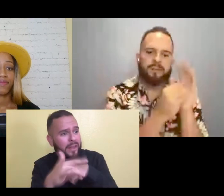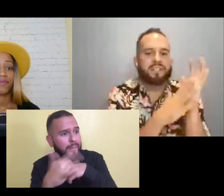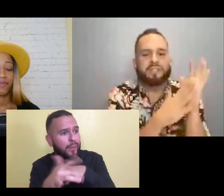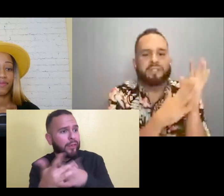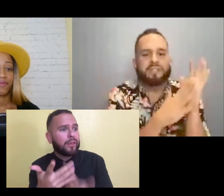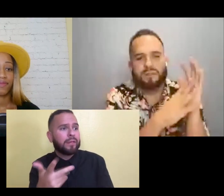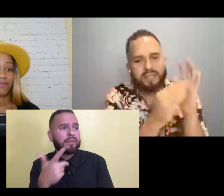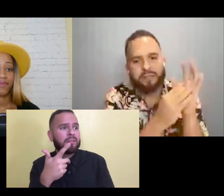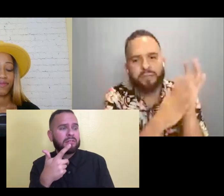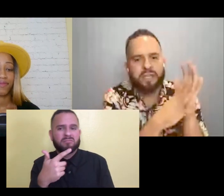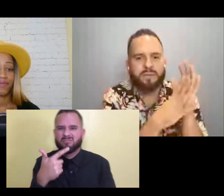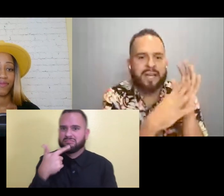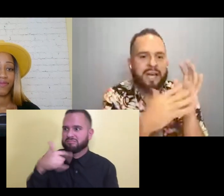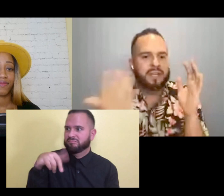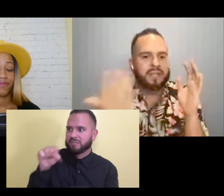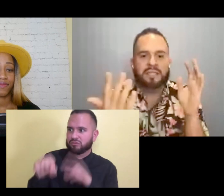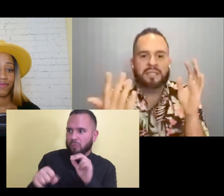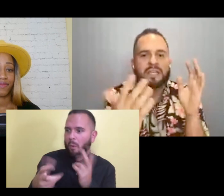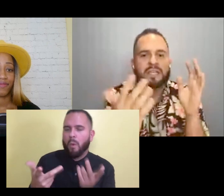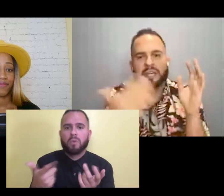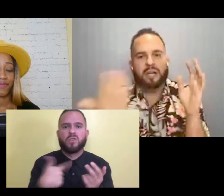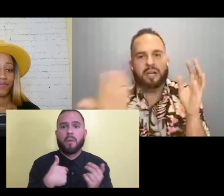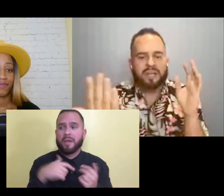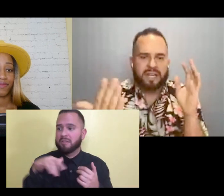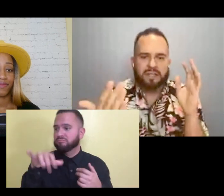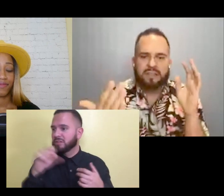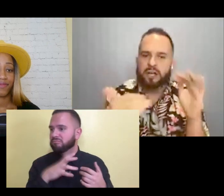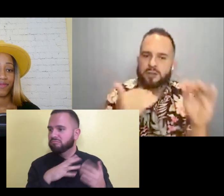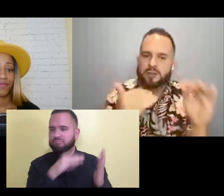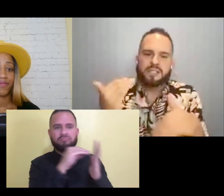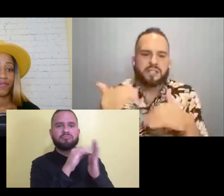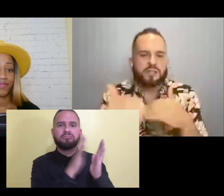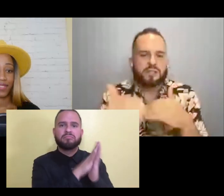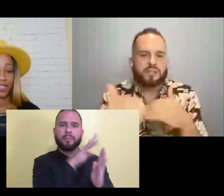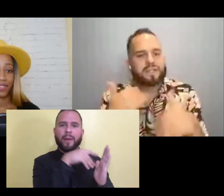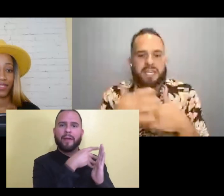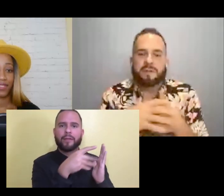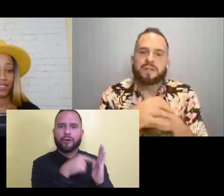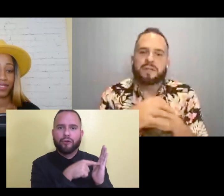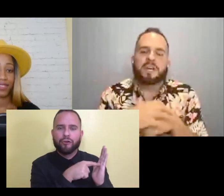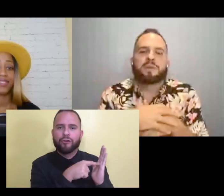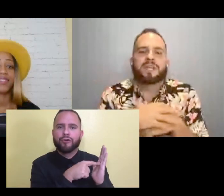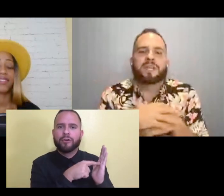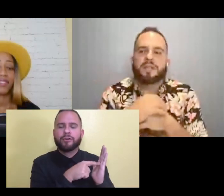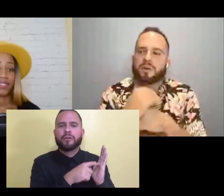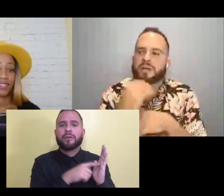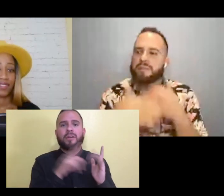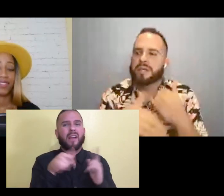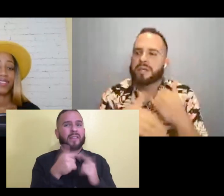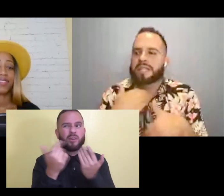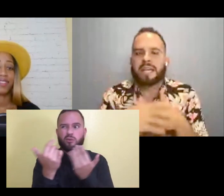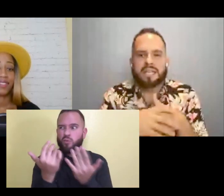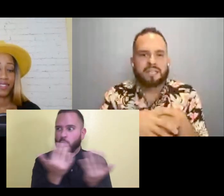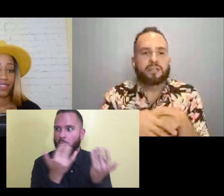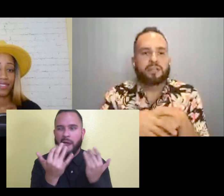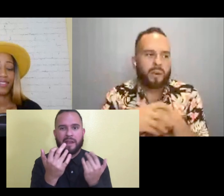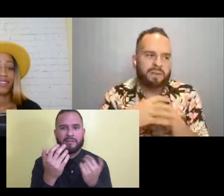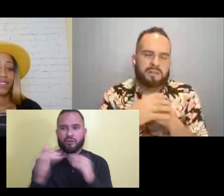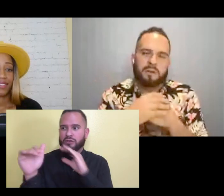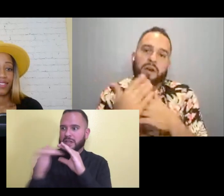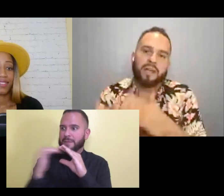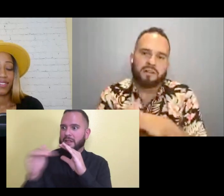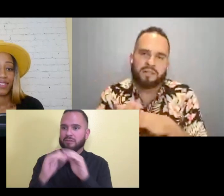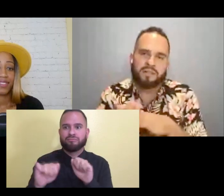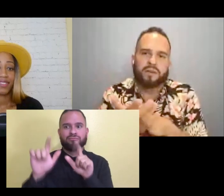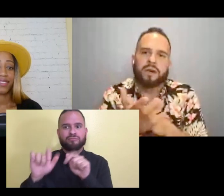And I basically just scheduled it in, put it into my calendar, think about it later. And you basically just wait for these emails to come in. So at the beginning, like I said, you do have